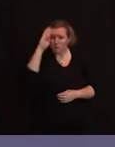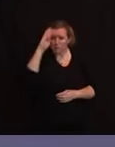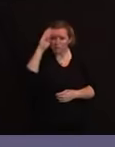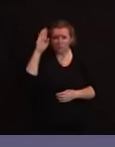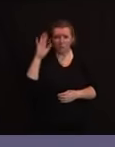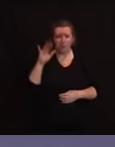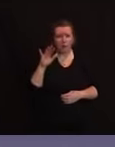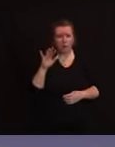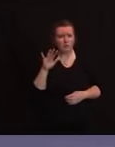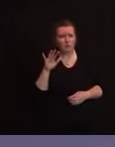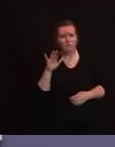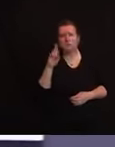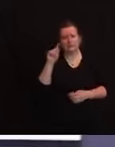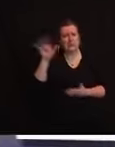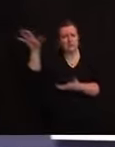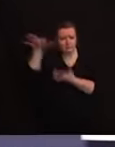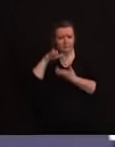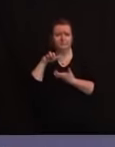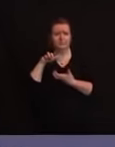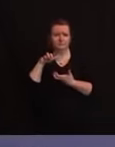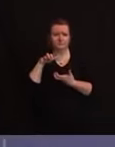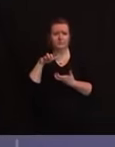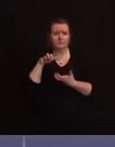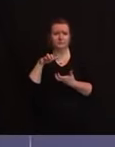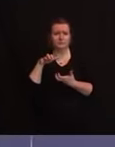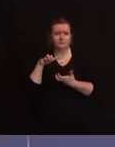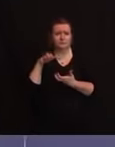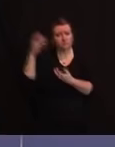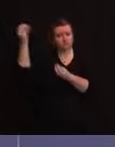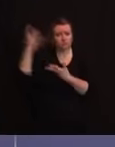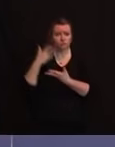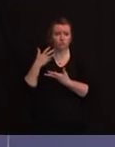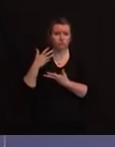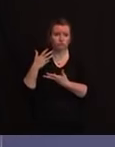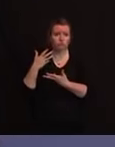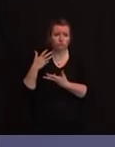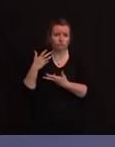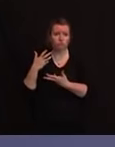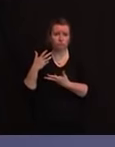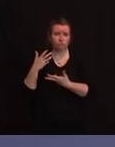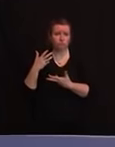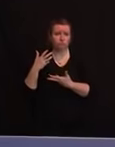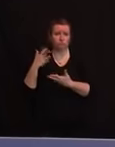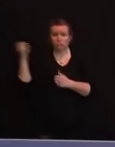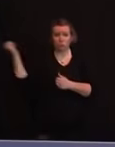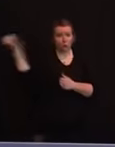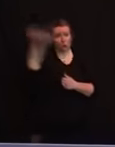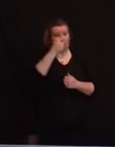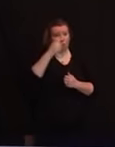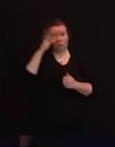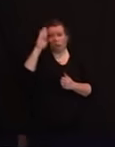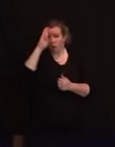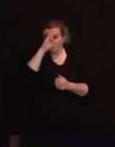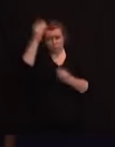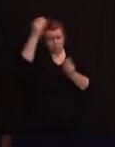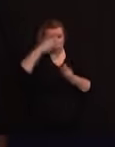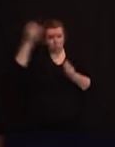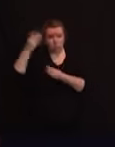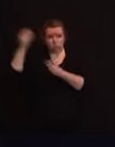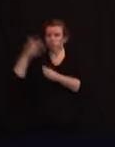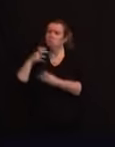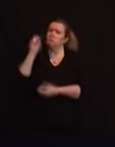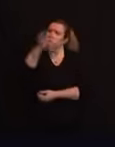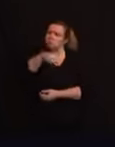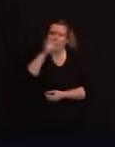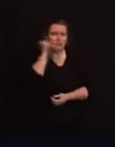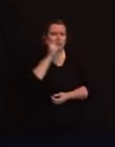Sure. The hospitals report, and I'm happy to report that they all report, at the end of every day. And